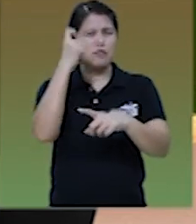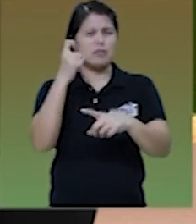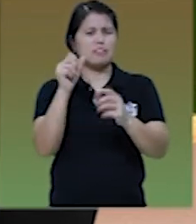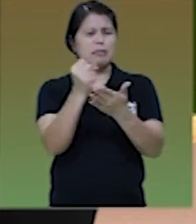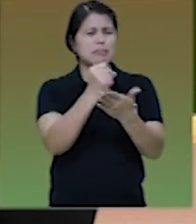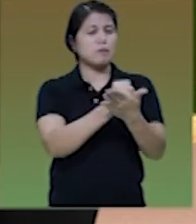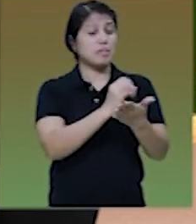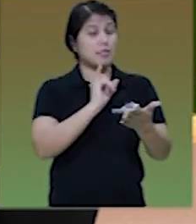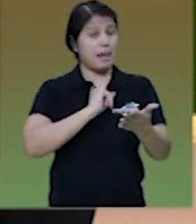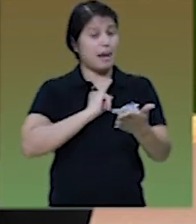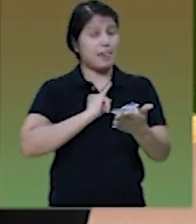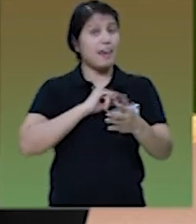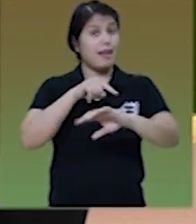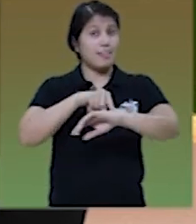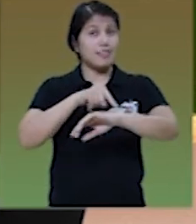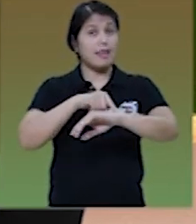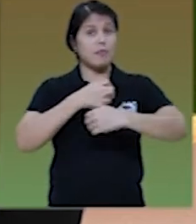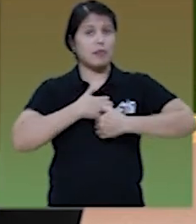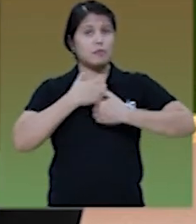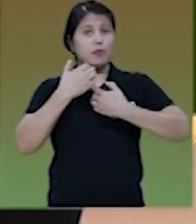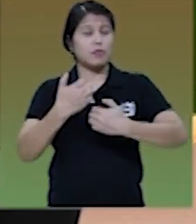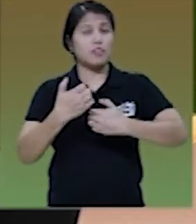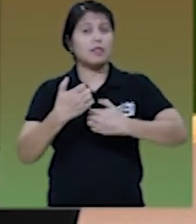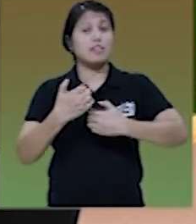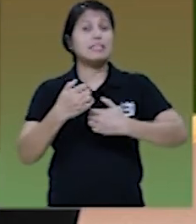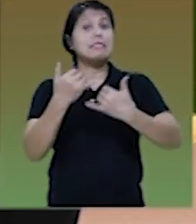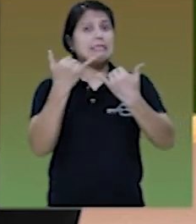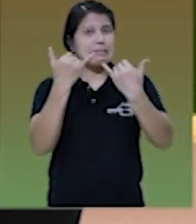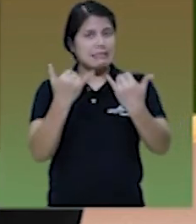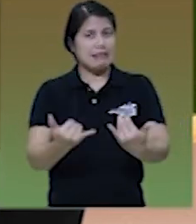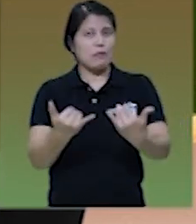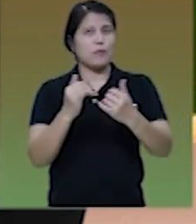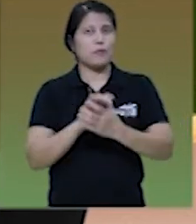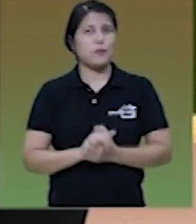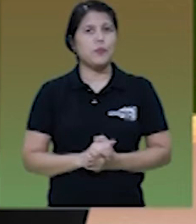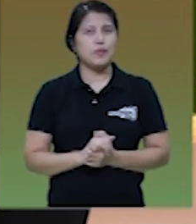I, and the time expression used is now,